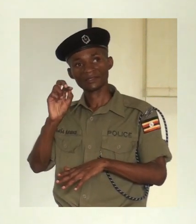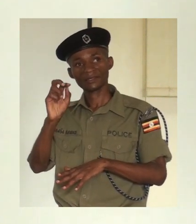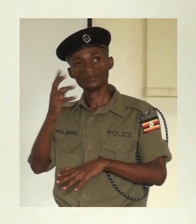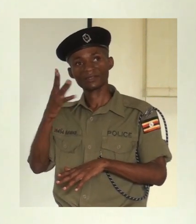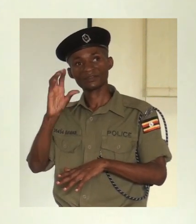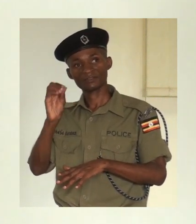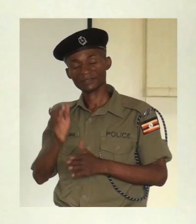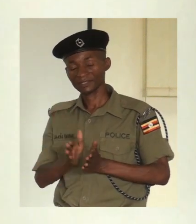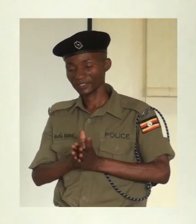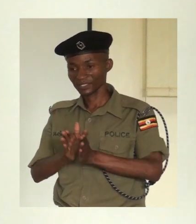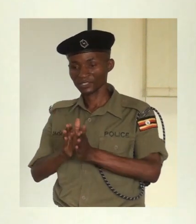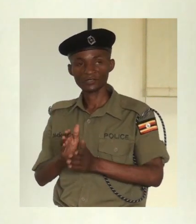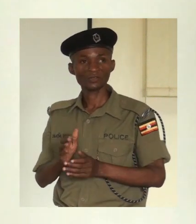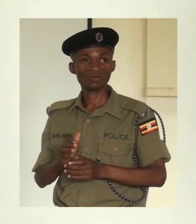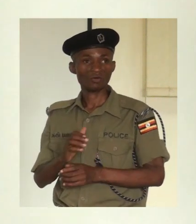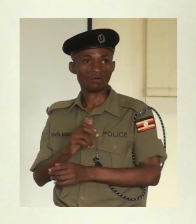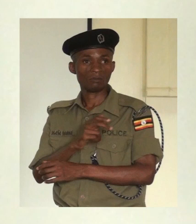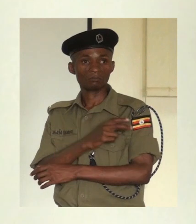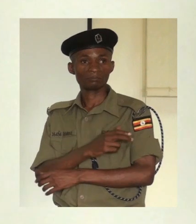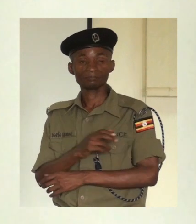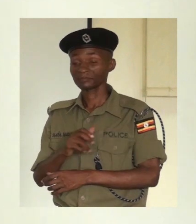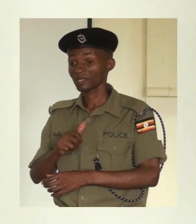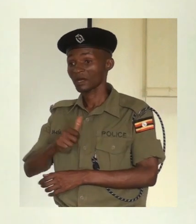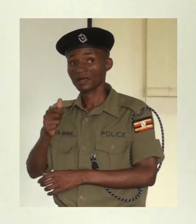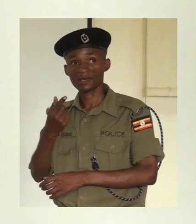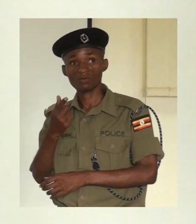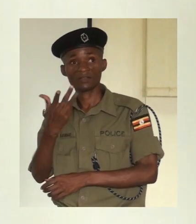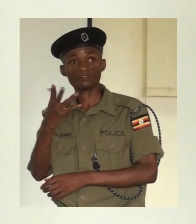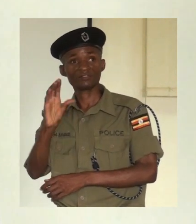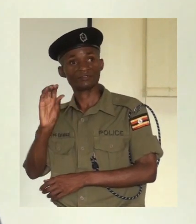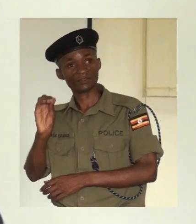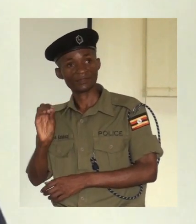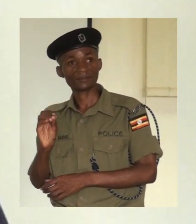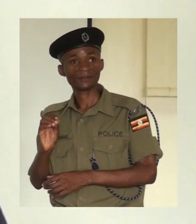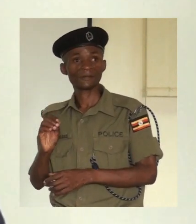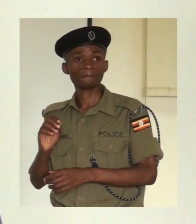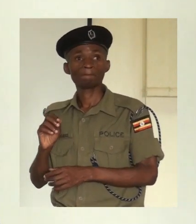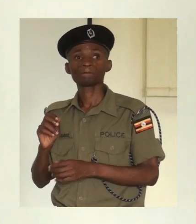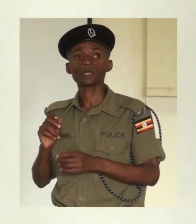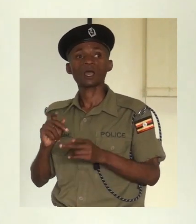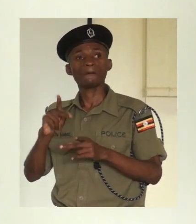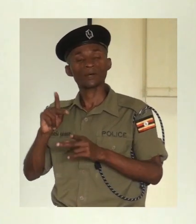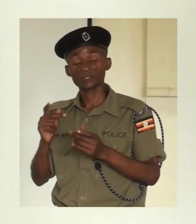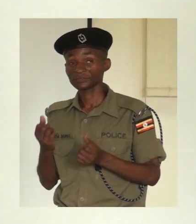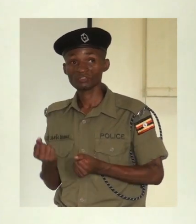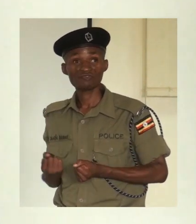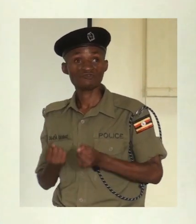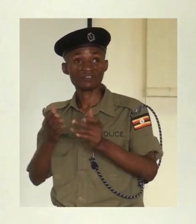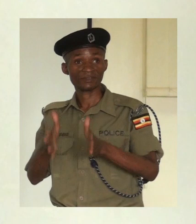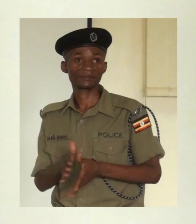general professional police constables, and another 150 are supposed to be probational police constable drivers.